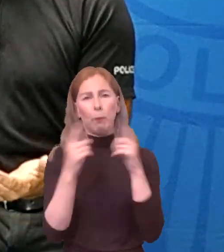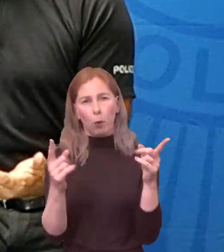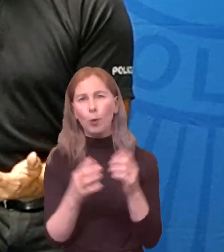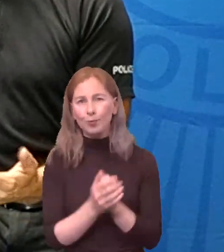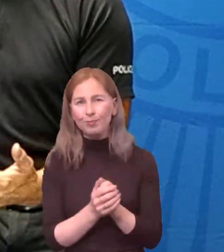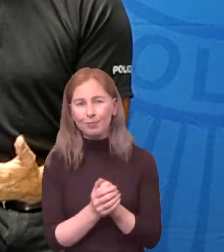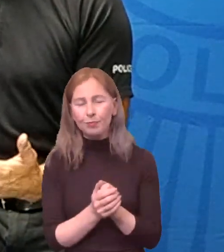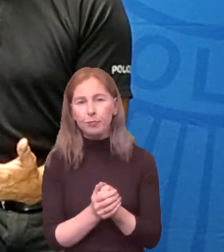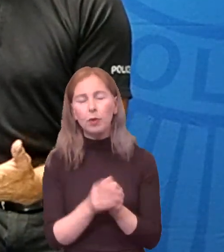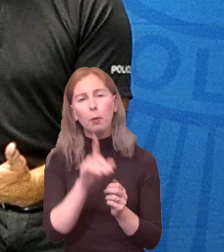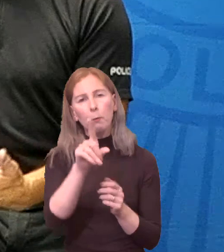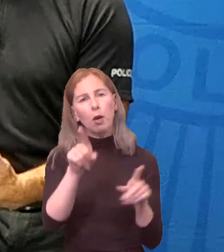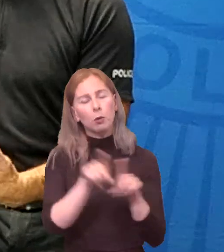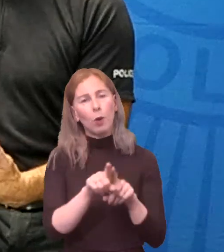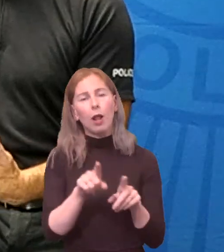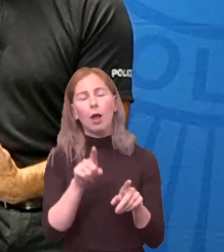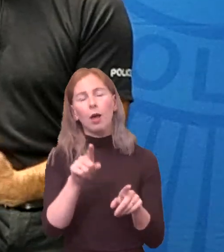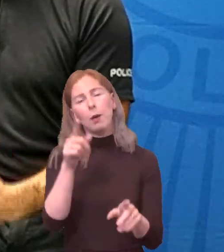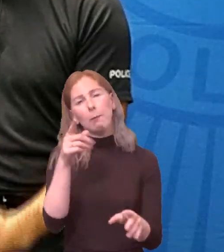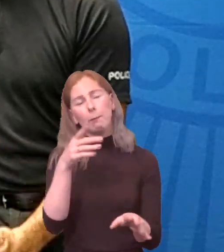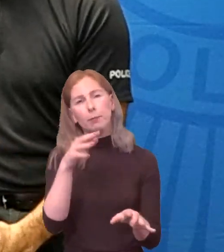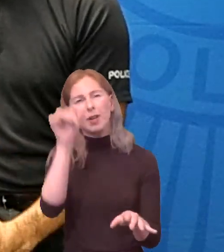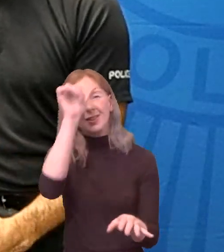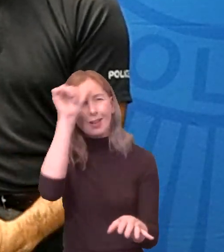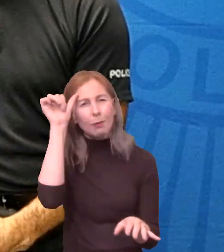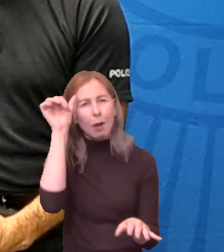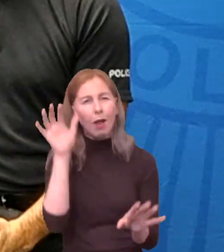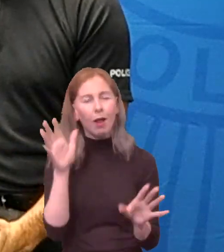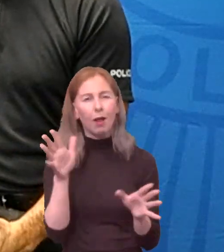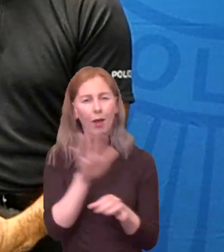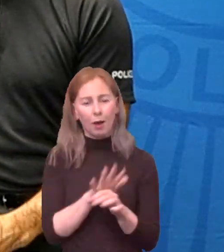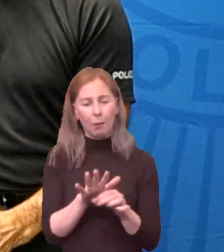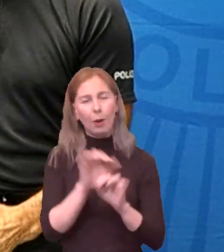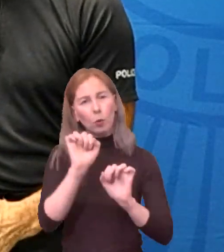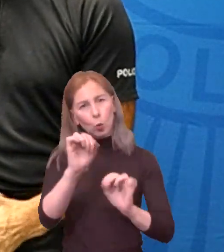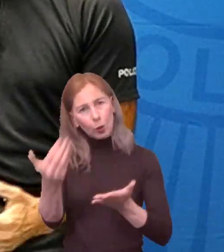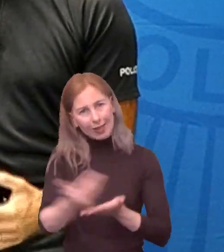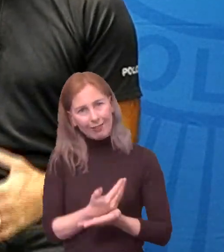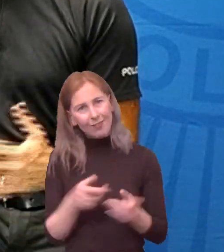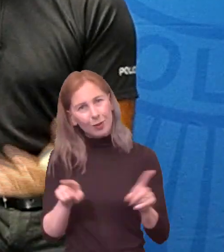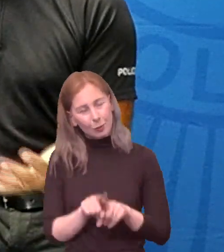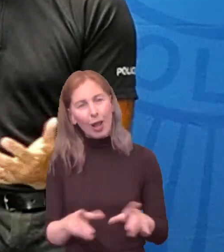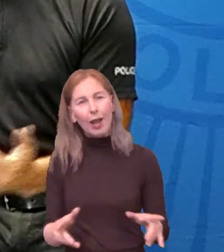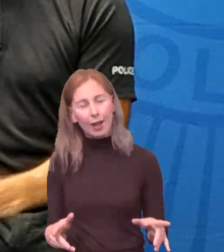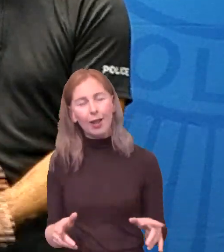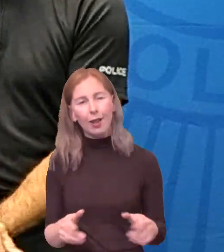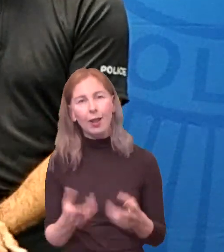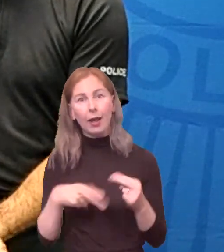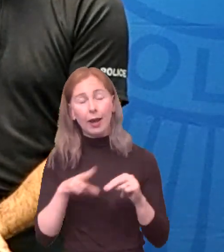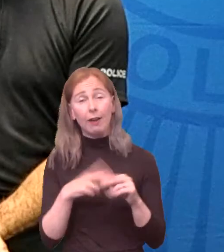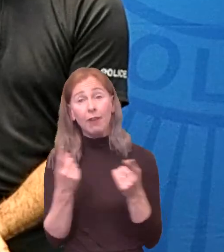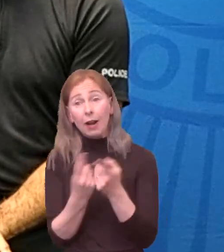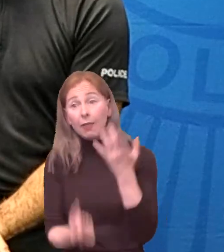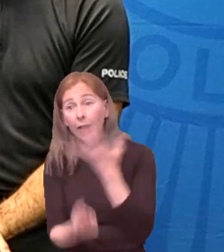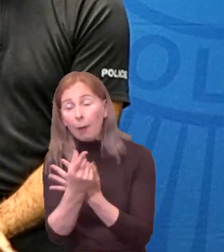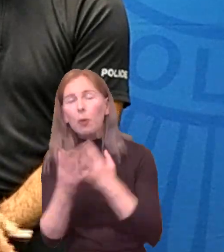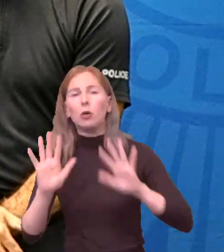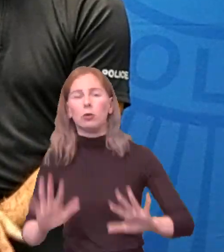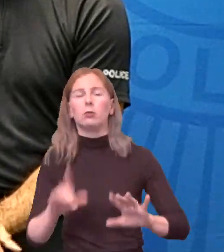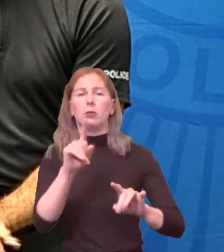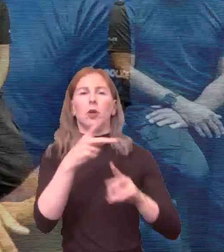be sensible about your approach, and think about your own safety as well if something was to happen with your